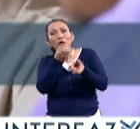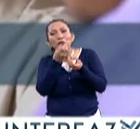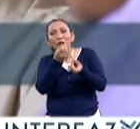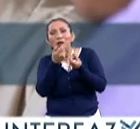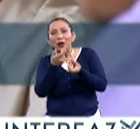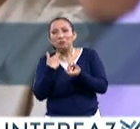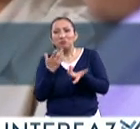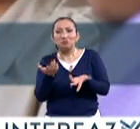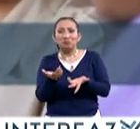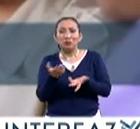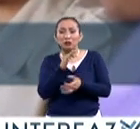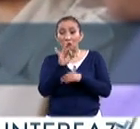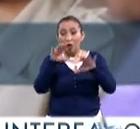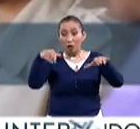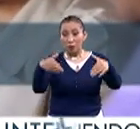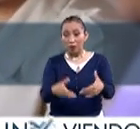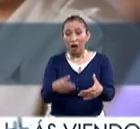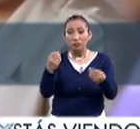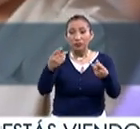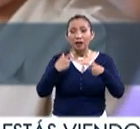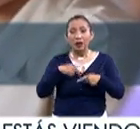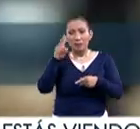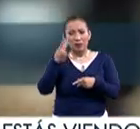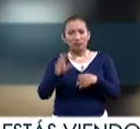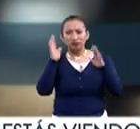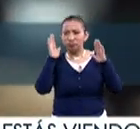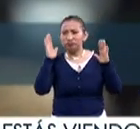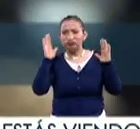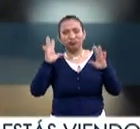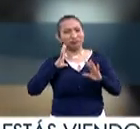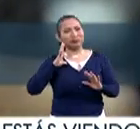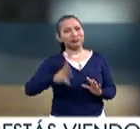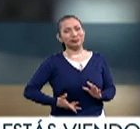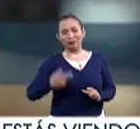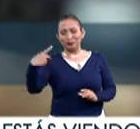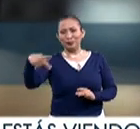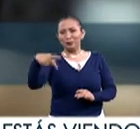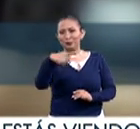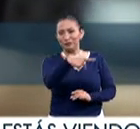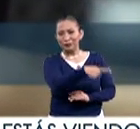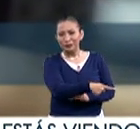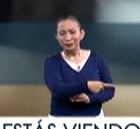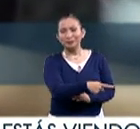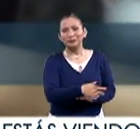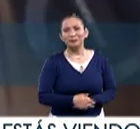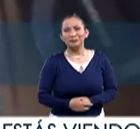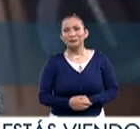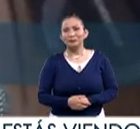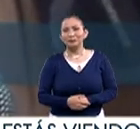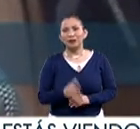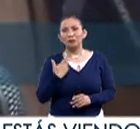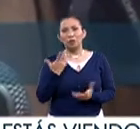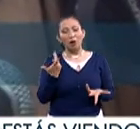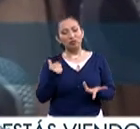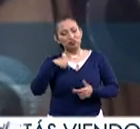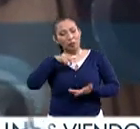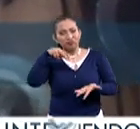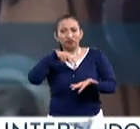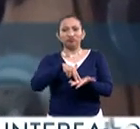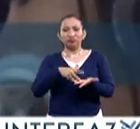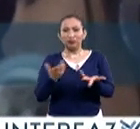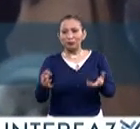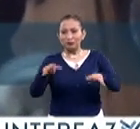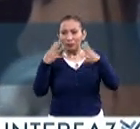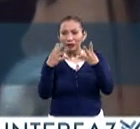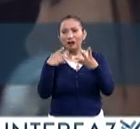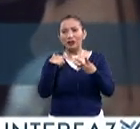of the community. So being able to be behind the microphone, on air, talking to the whole community and